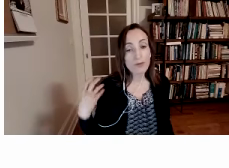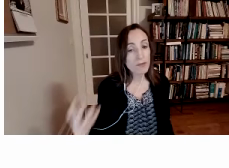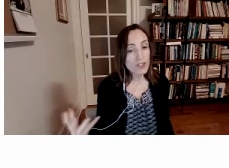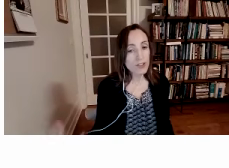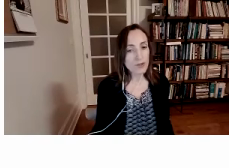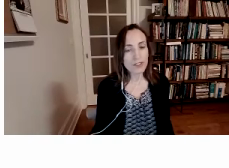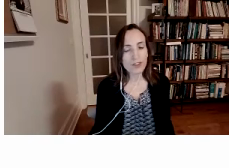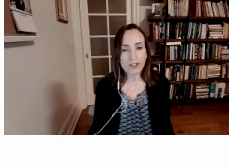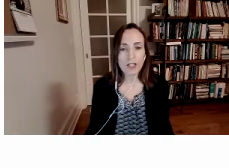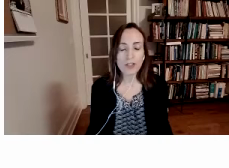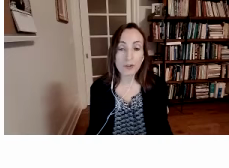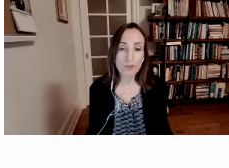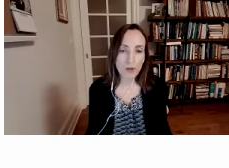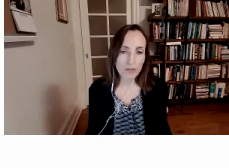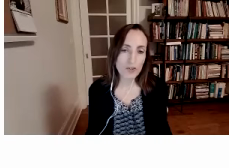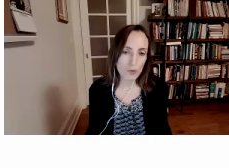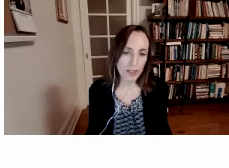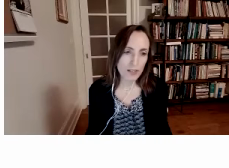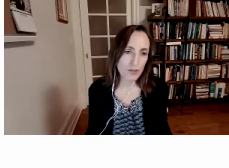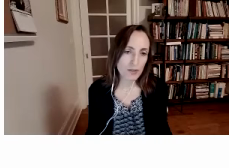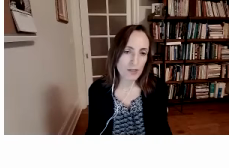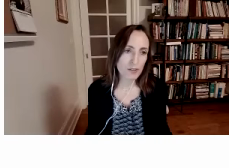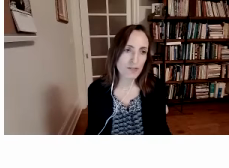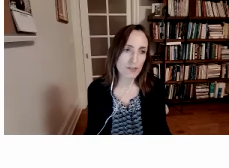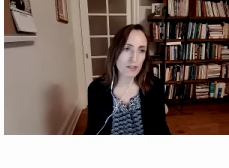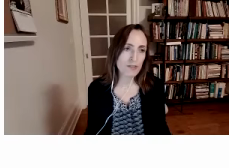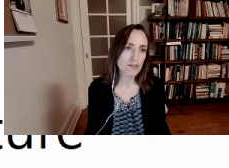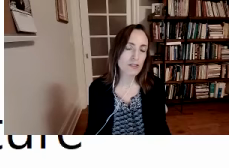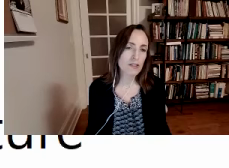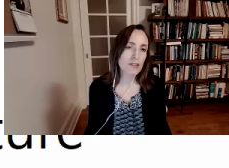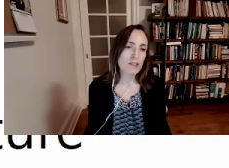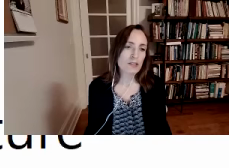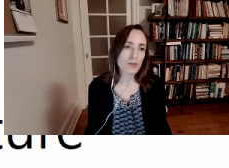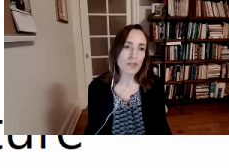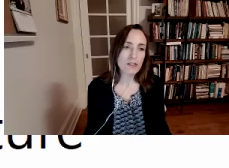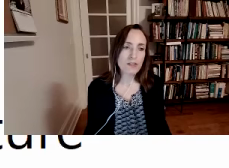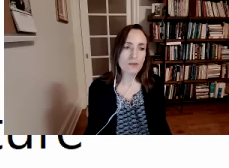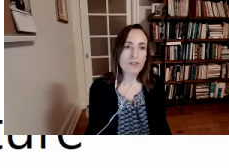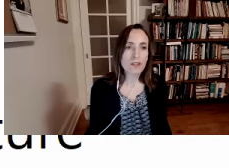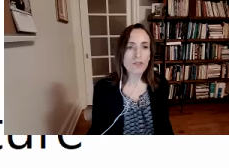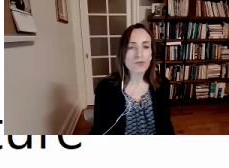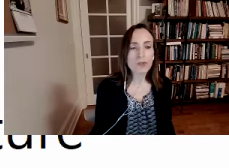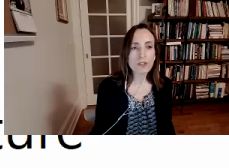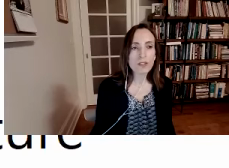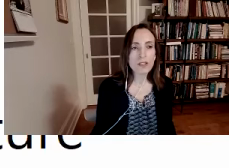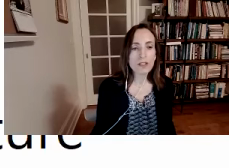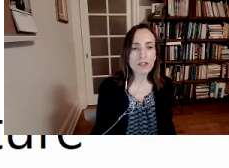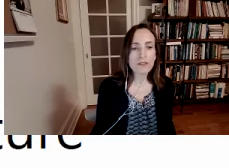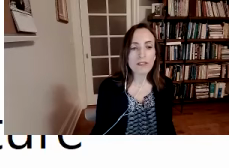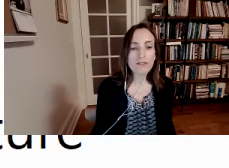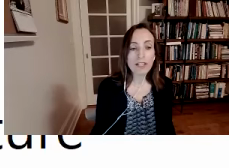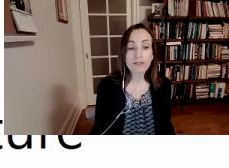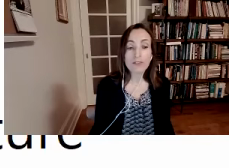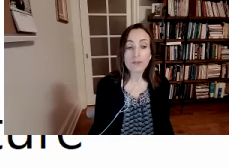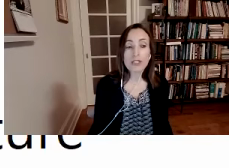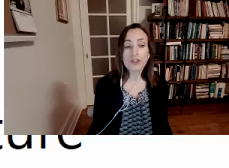of information structure to the prominence rating. So let's look further. So here are the results for